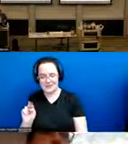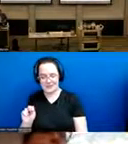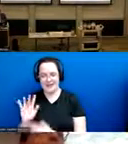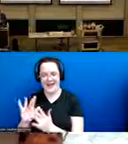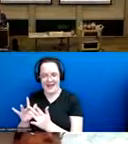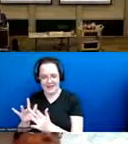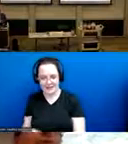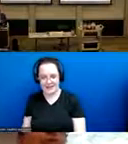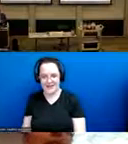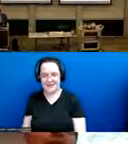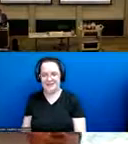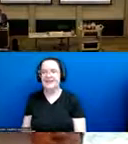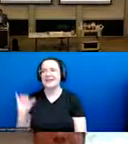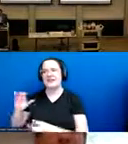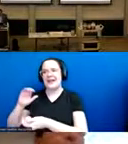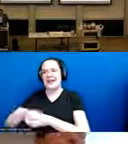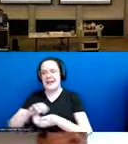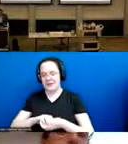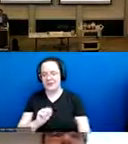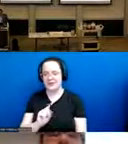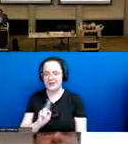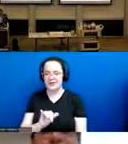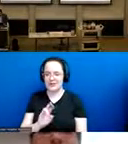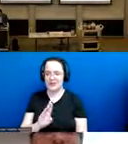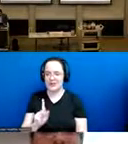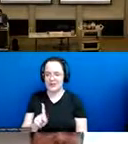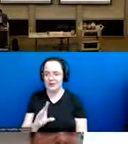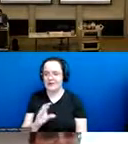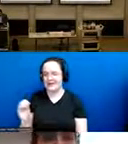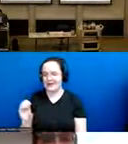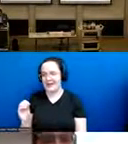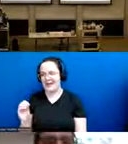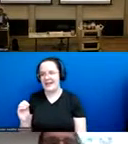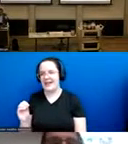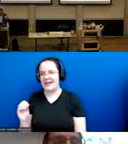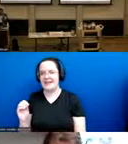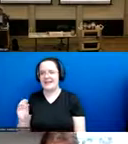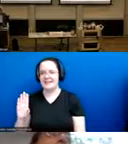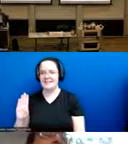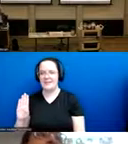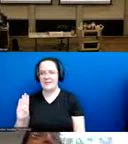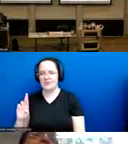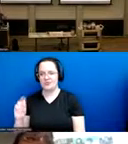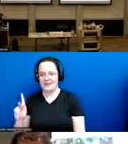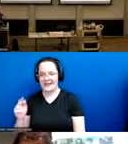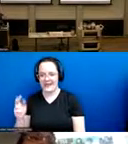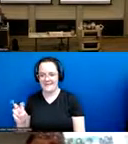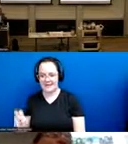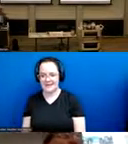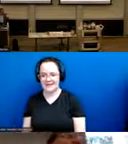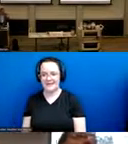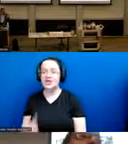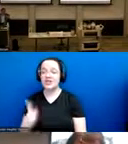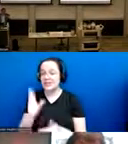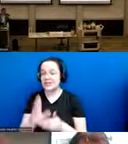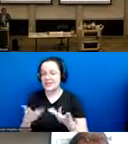Stony Brook, Brookhaven, and also the Air Force Research Lab. All right. And then just to finish, I don't do this, right? I just get